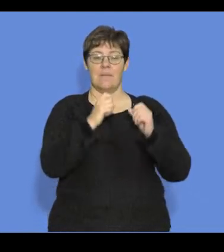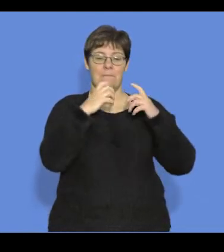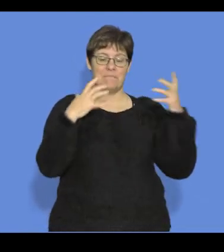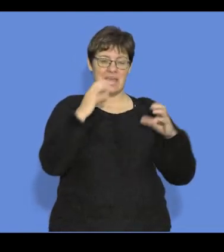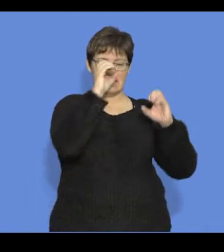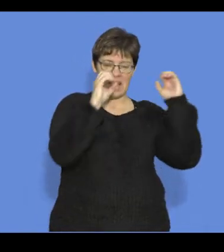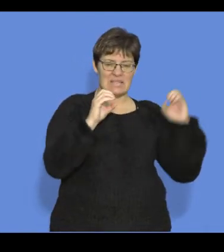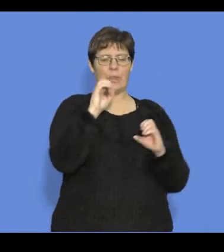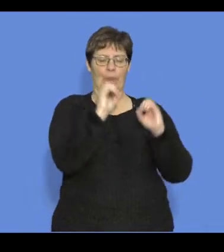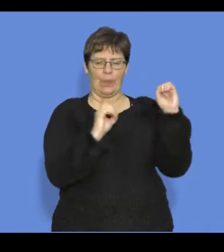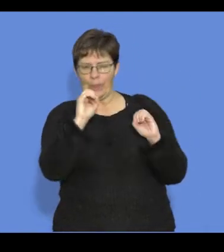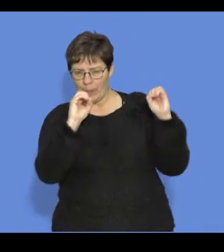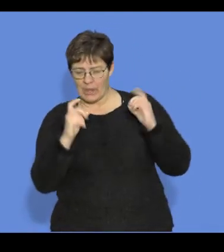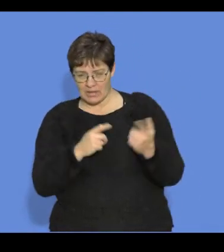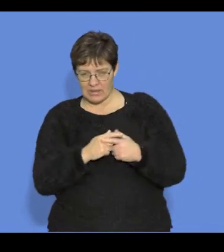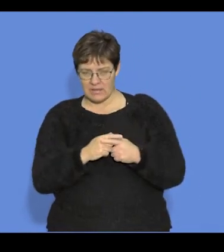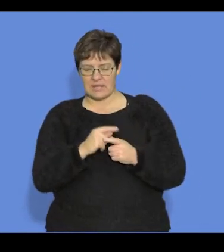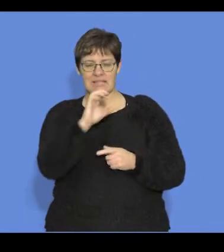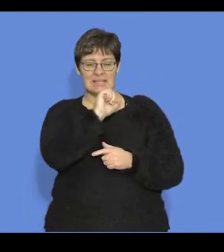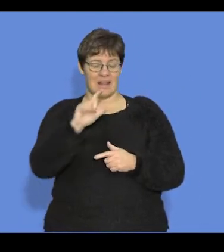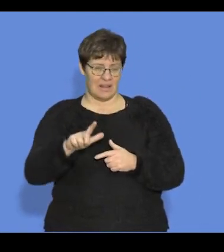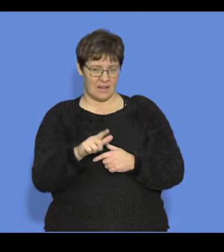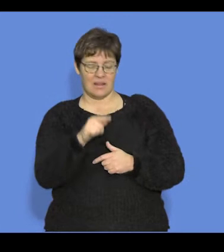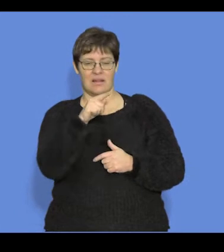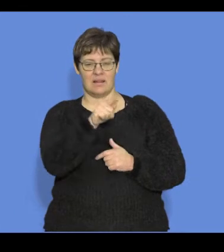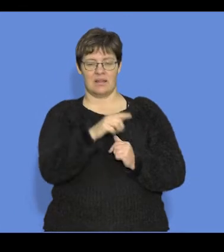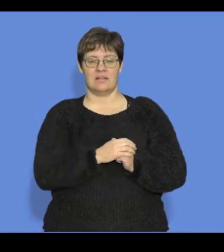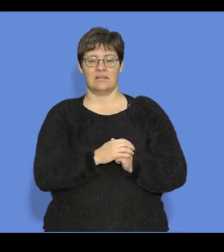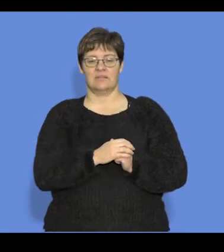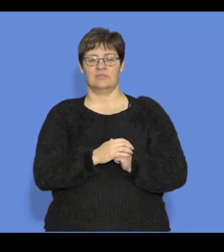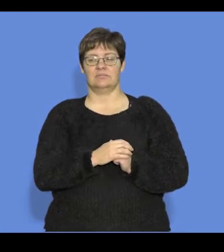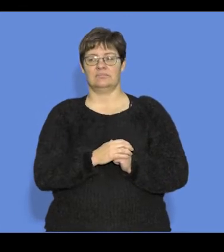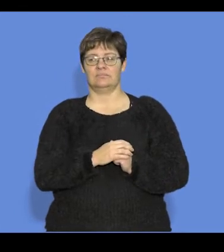cells and small little cells. That's obviously